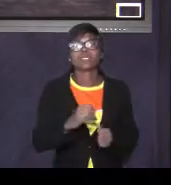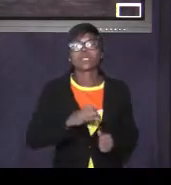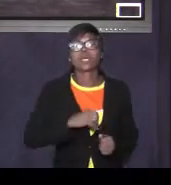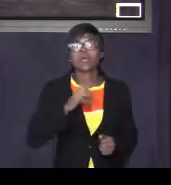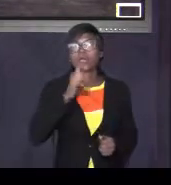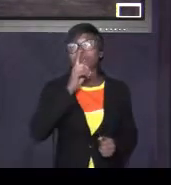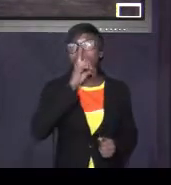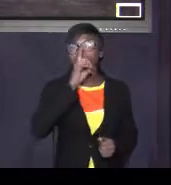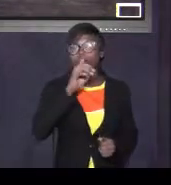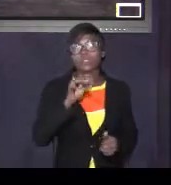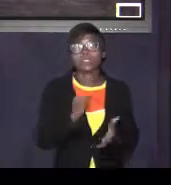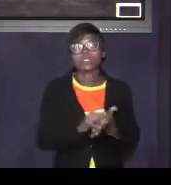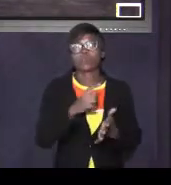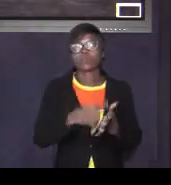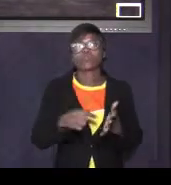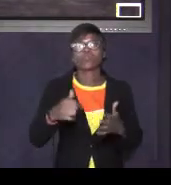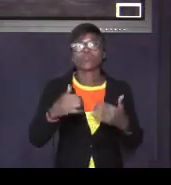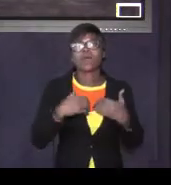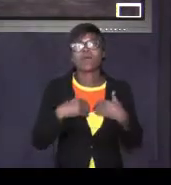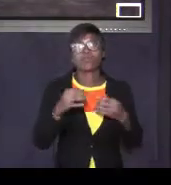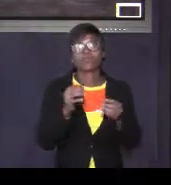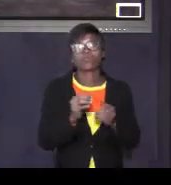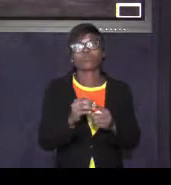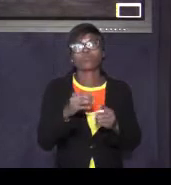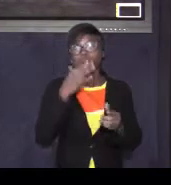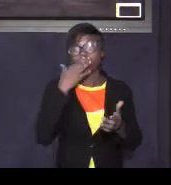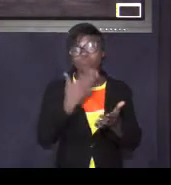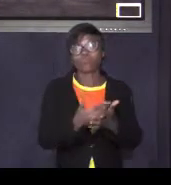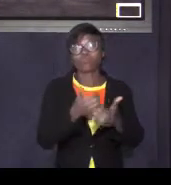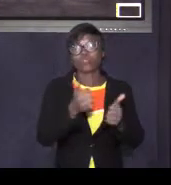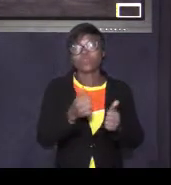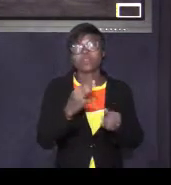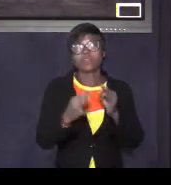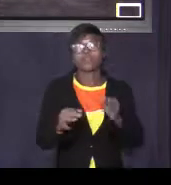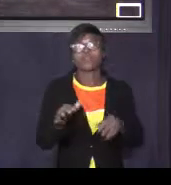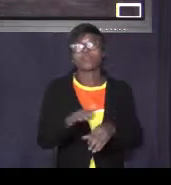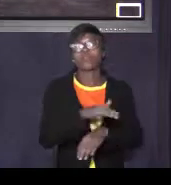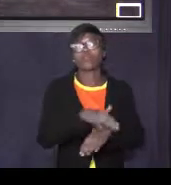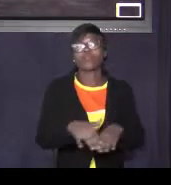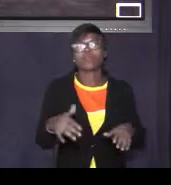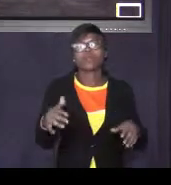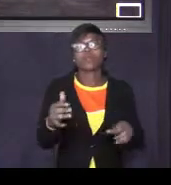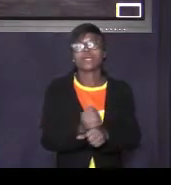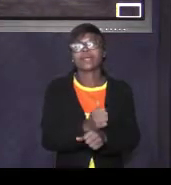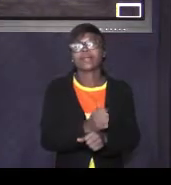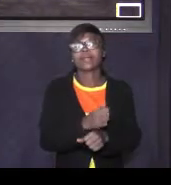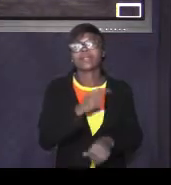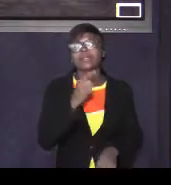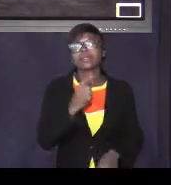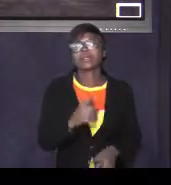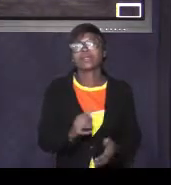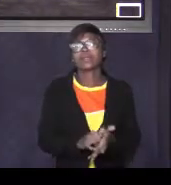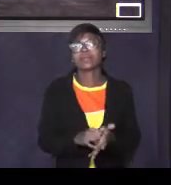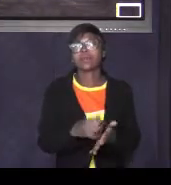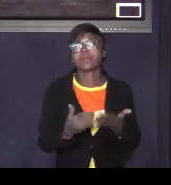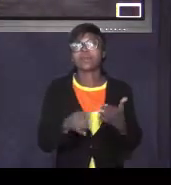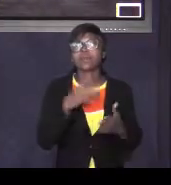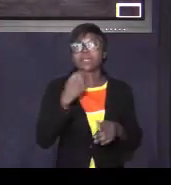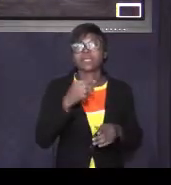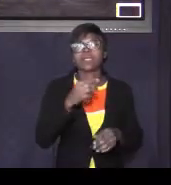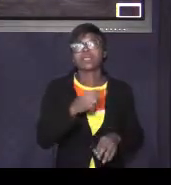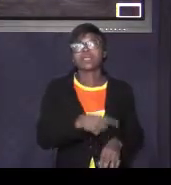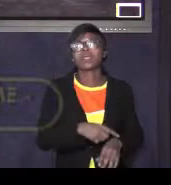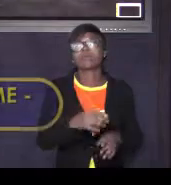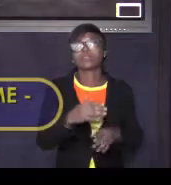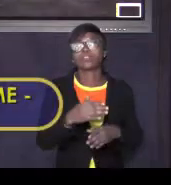squares, which I'm sure is what you got as well. Good job, you. Now, if you did not get that, perhaps the time was a